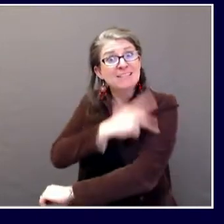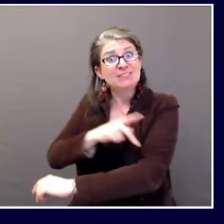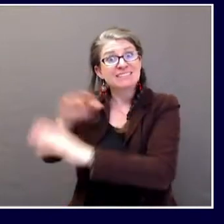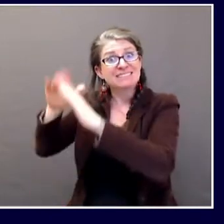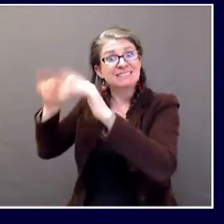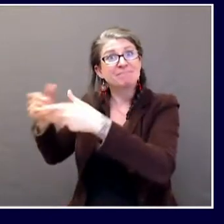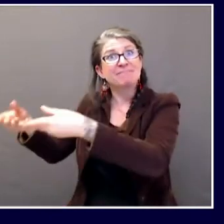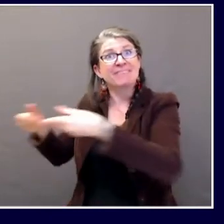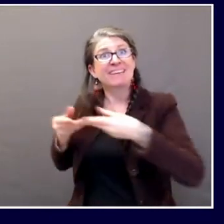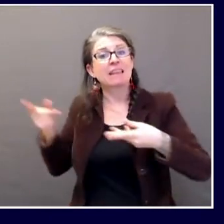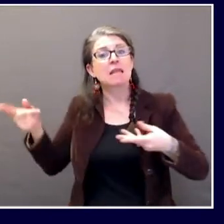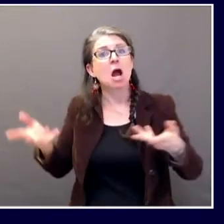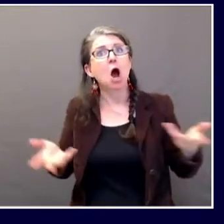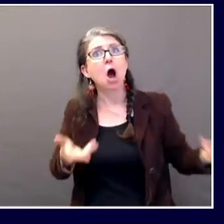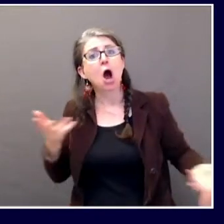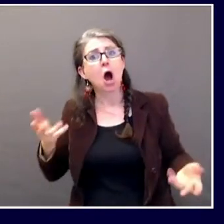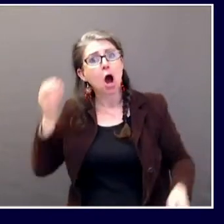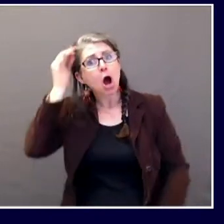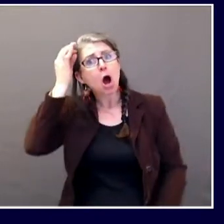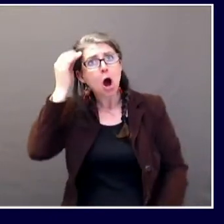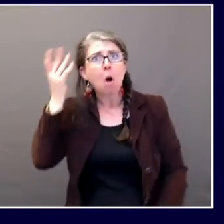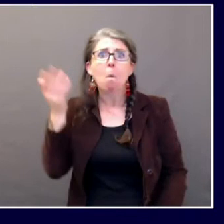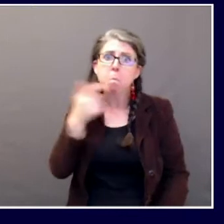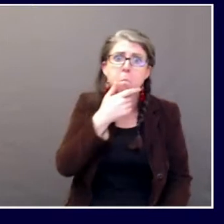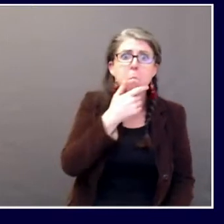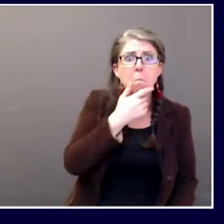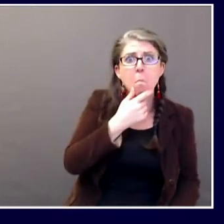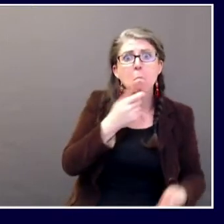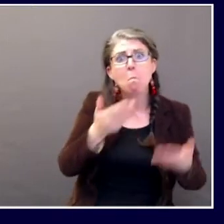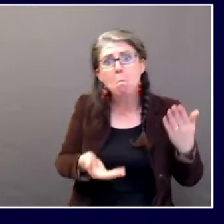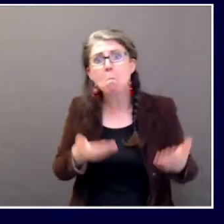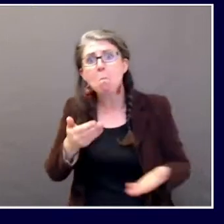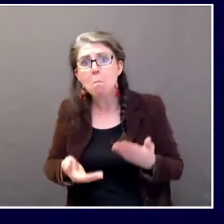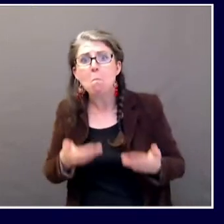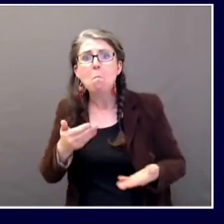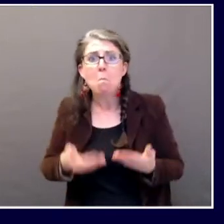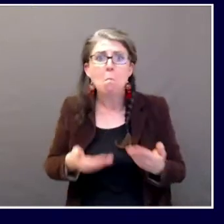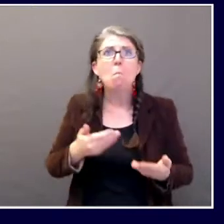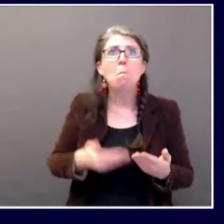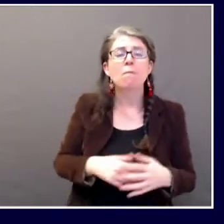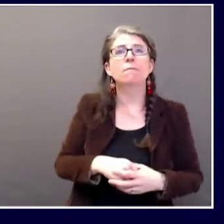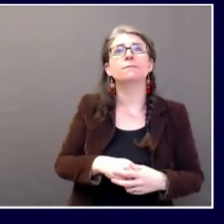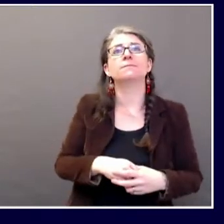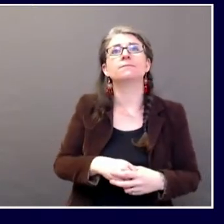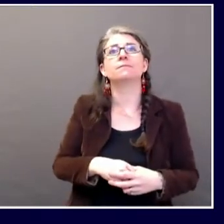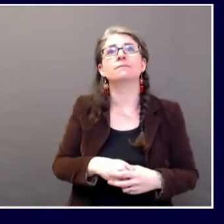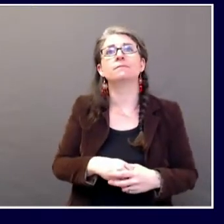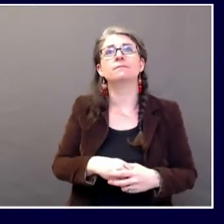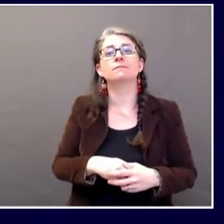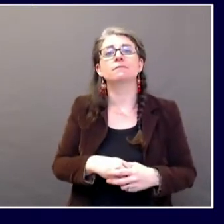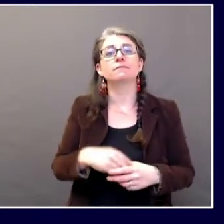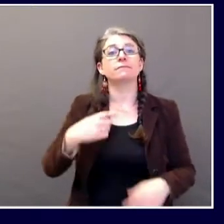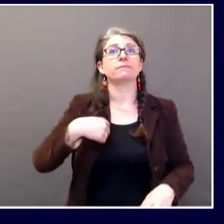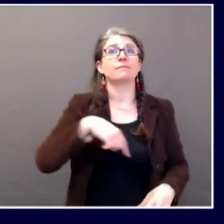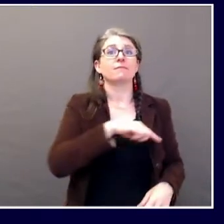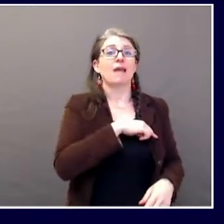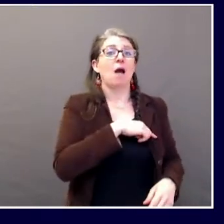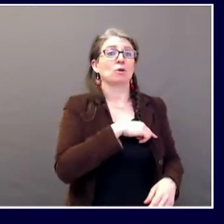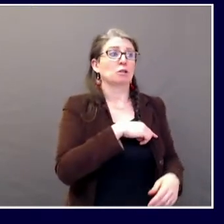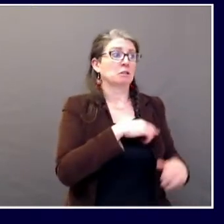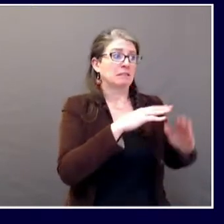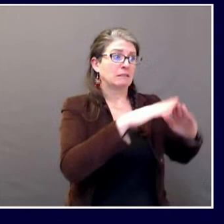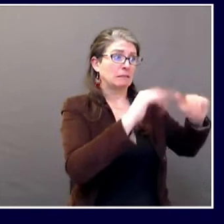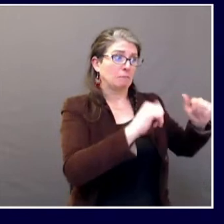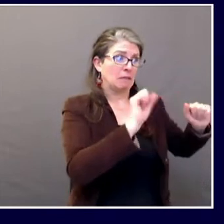the state is setting up would be applicable only as to the larger sites that the state will be involved in running,